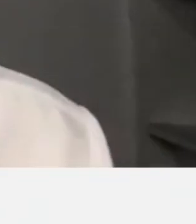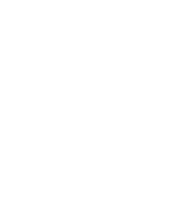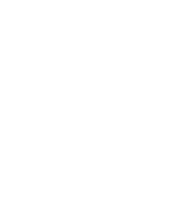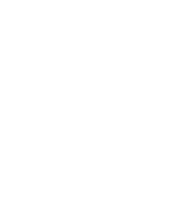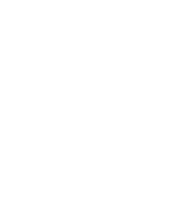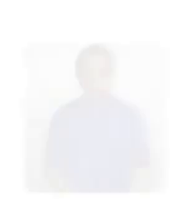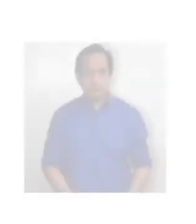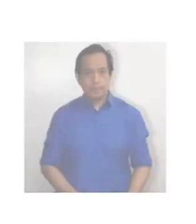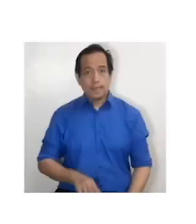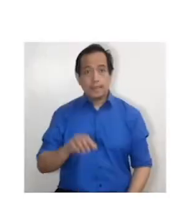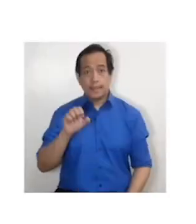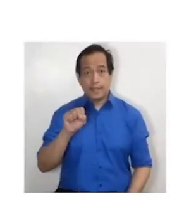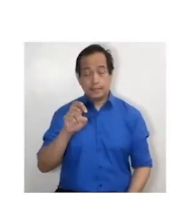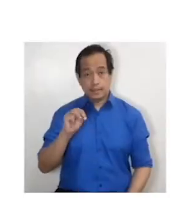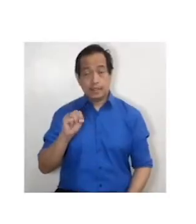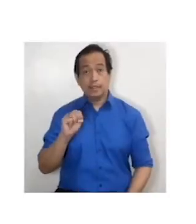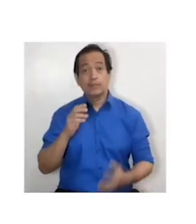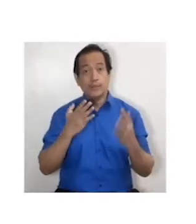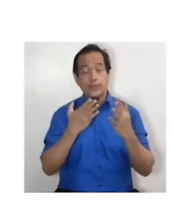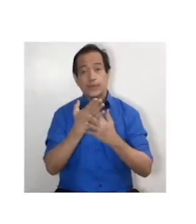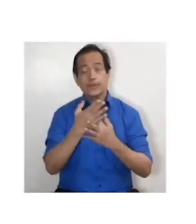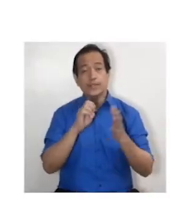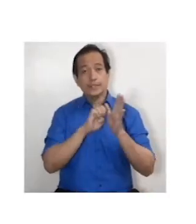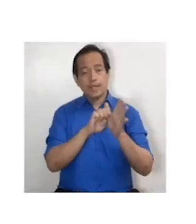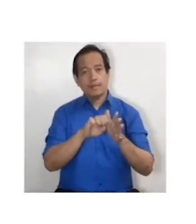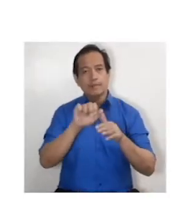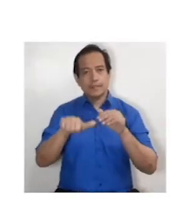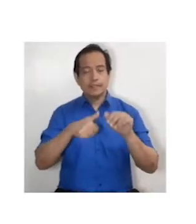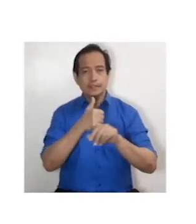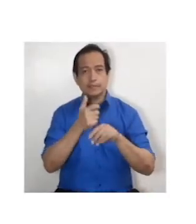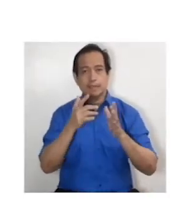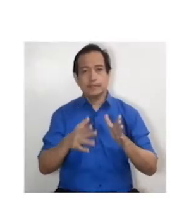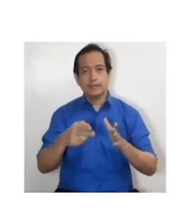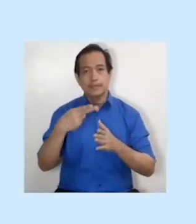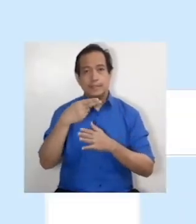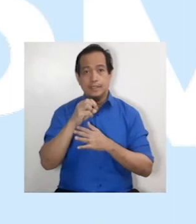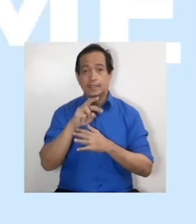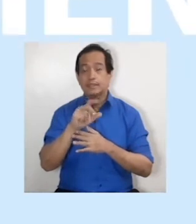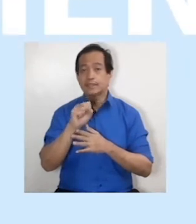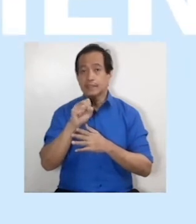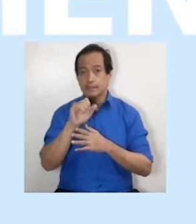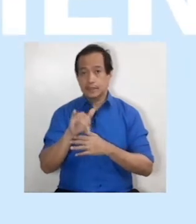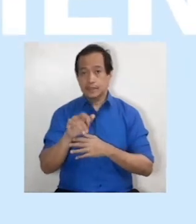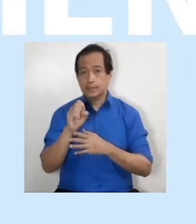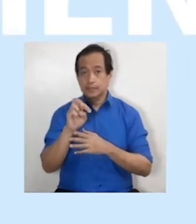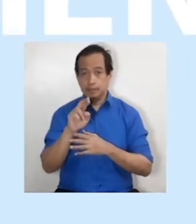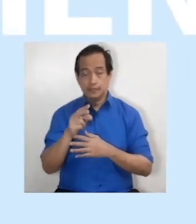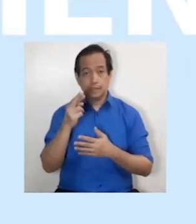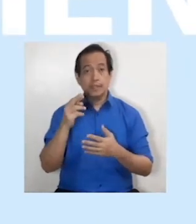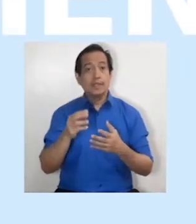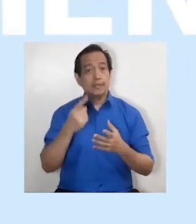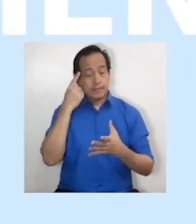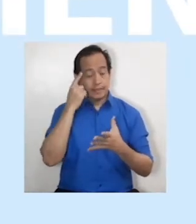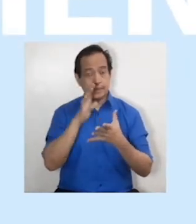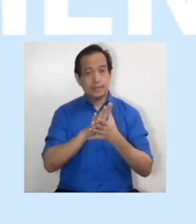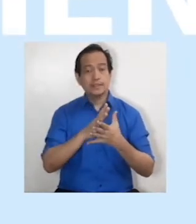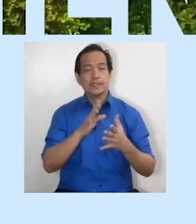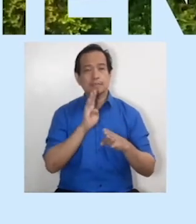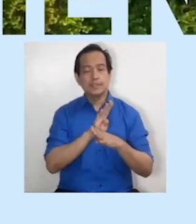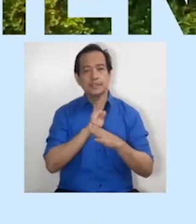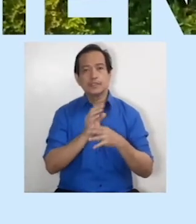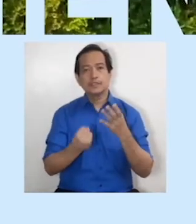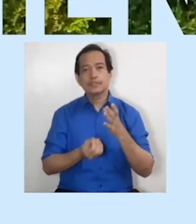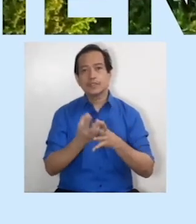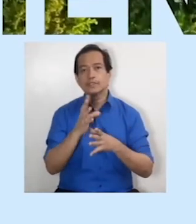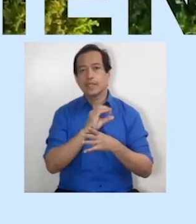sabado. SM, through the example of its founder, Henry C. Sr., recognizes that business growth and